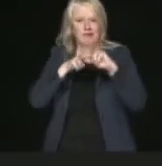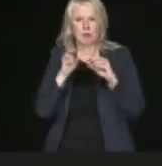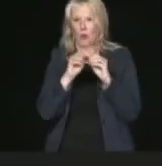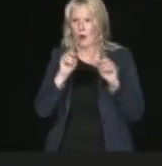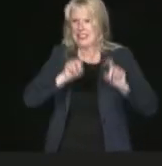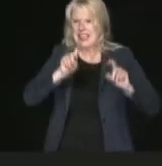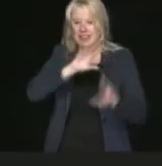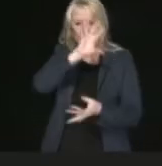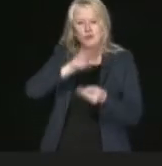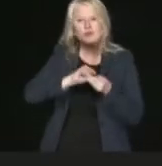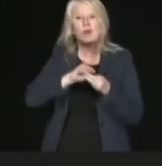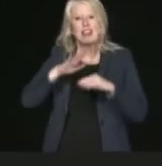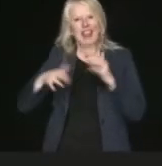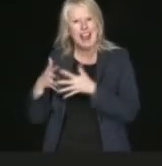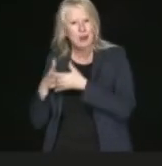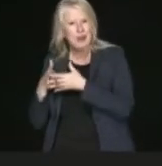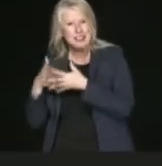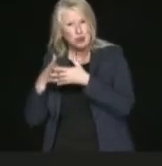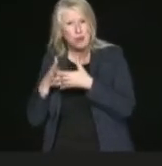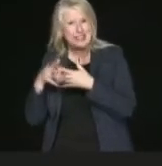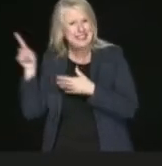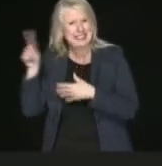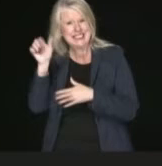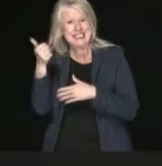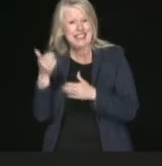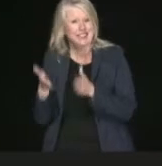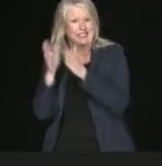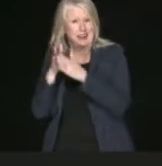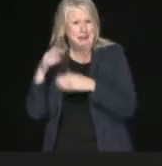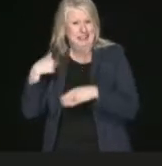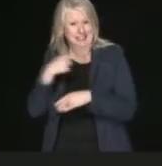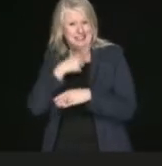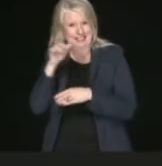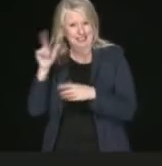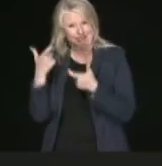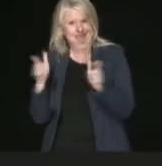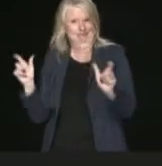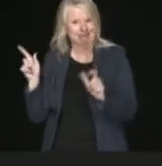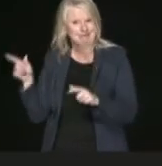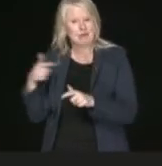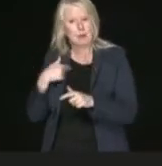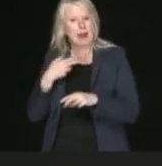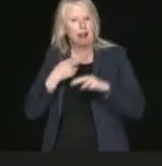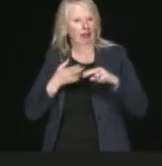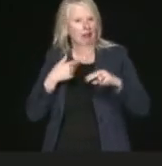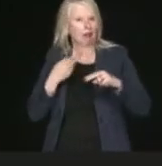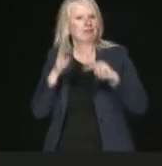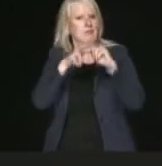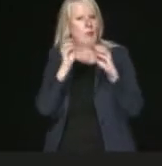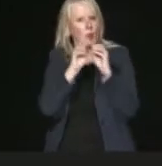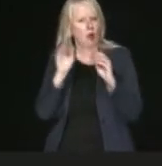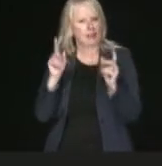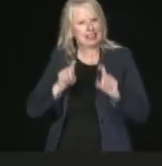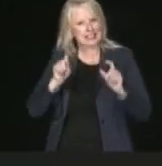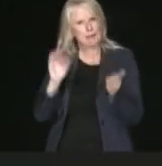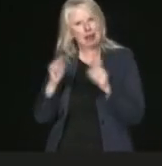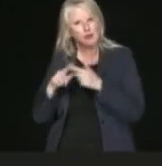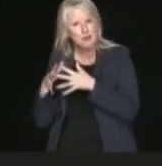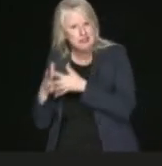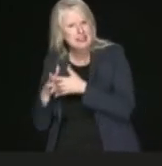States has, and they're 10 times the size of us. So we know that Canada's testing regime has been good,